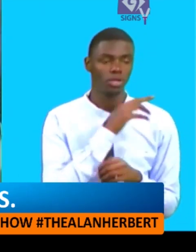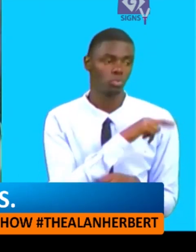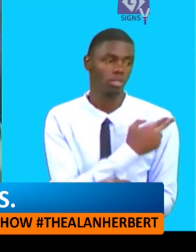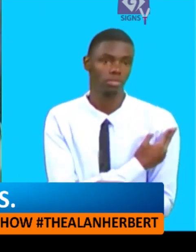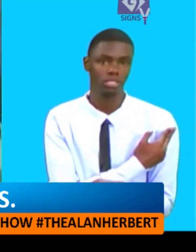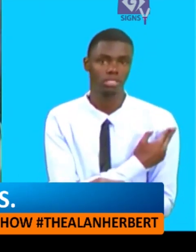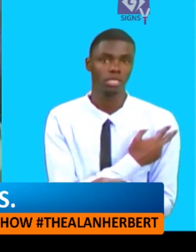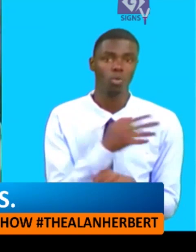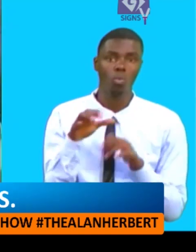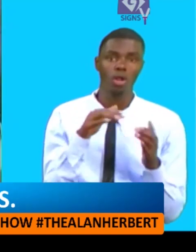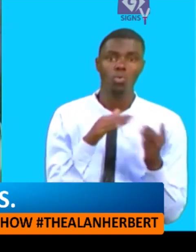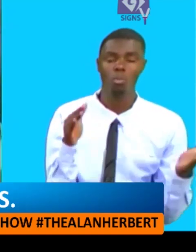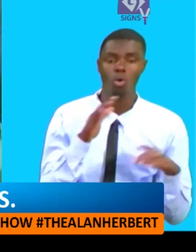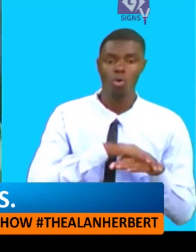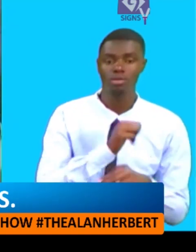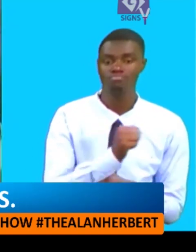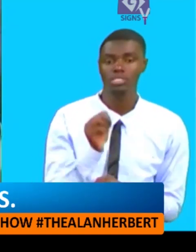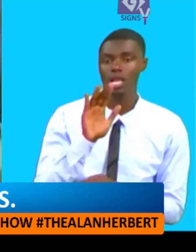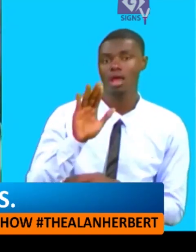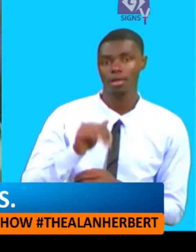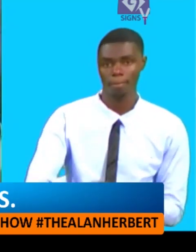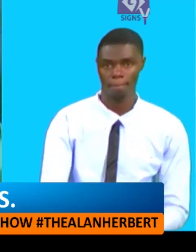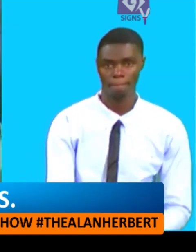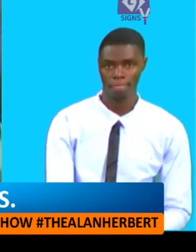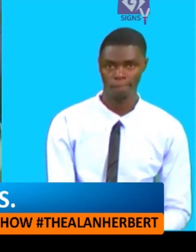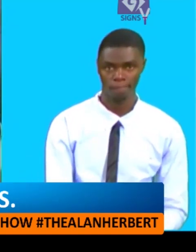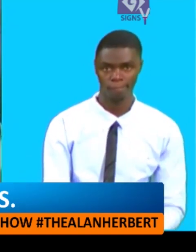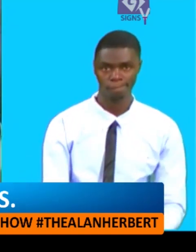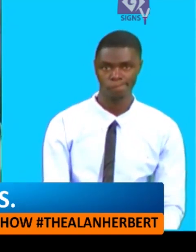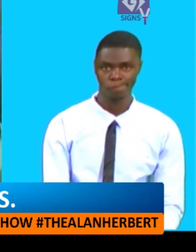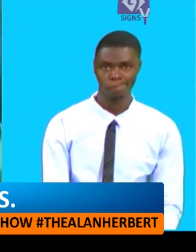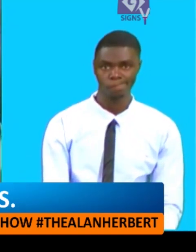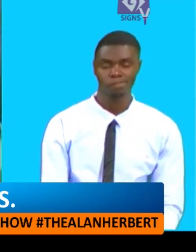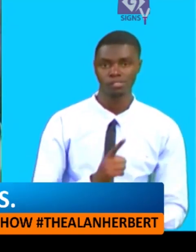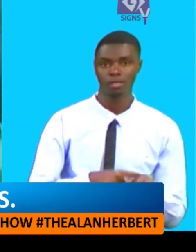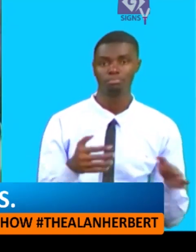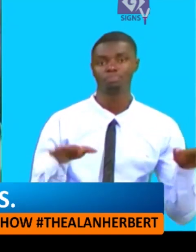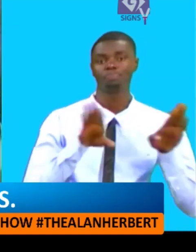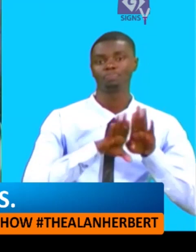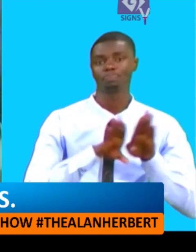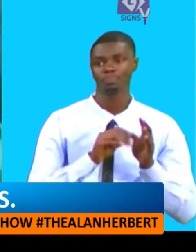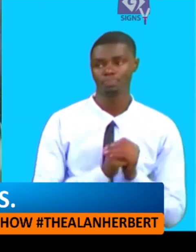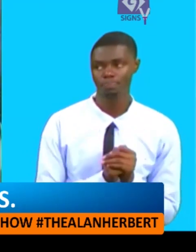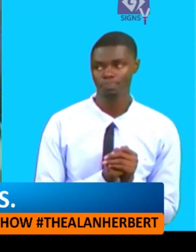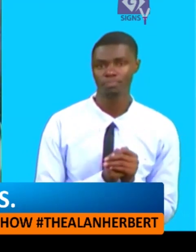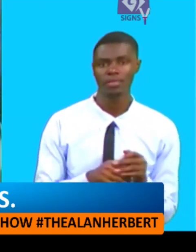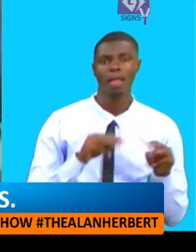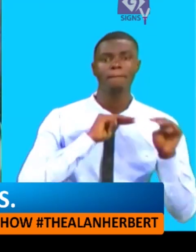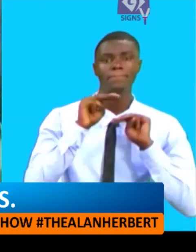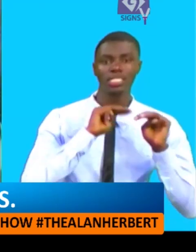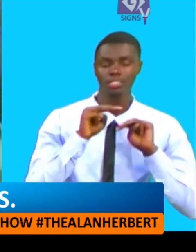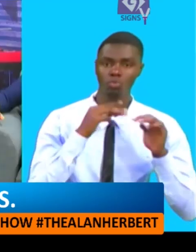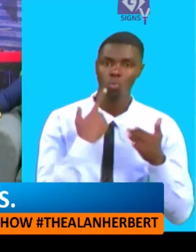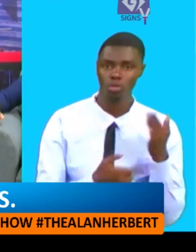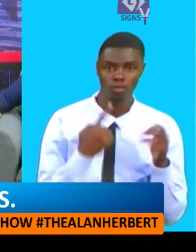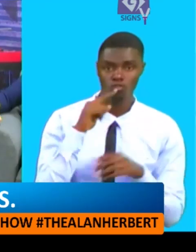facility. So they do more on their side. Yeah. As we're winding up, what message do you